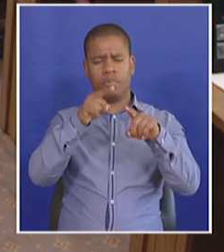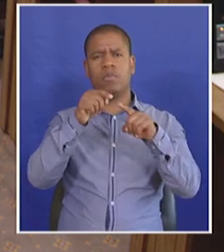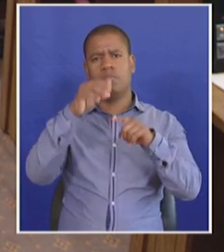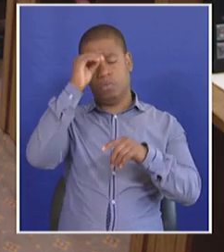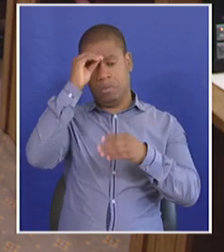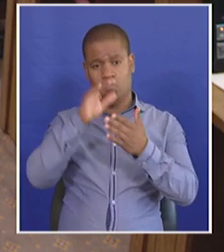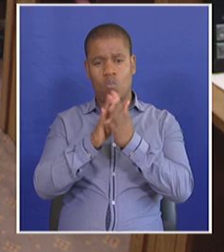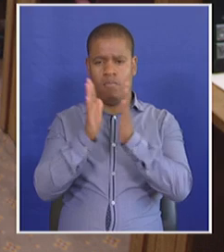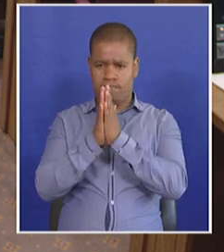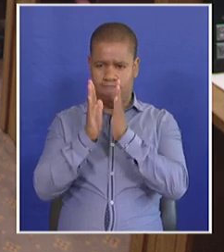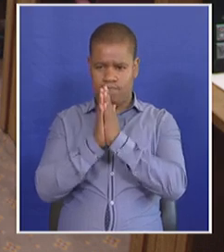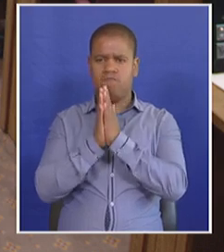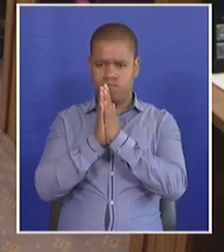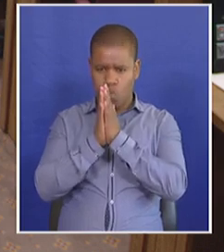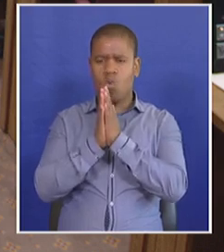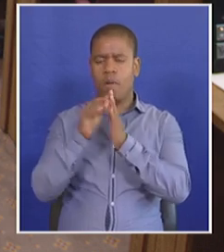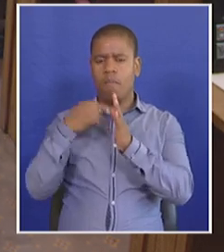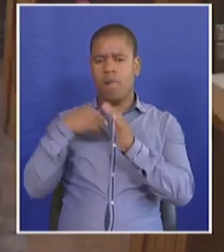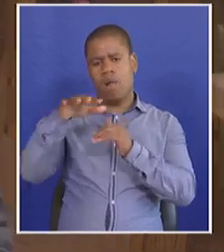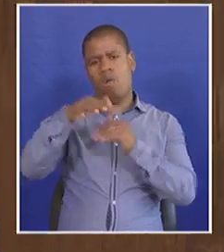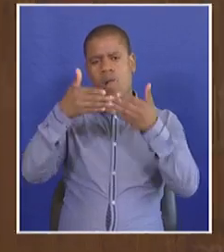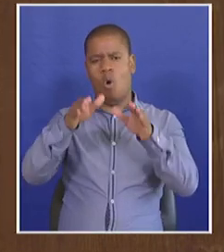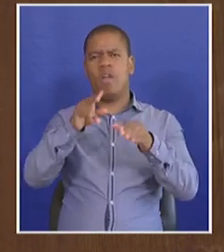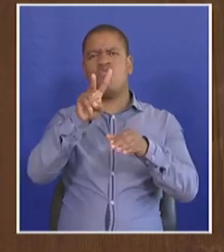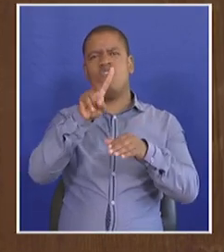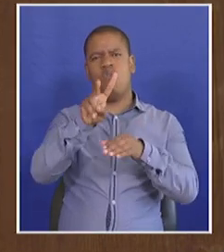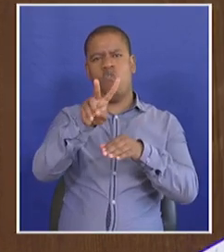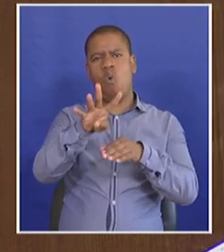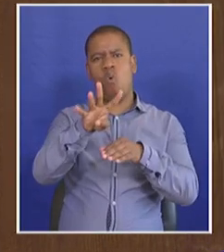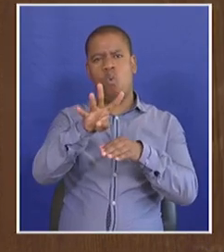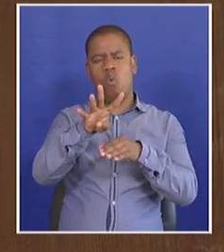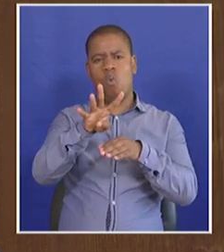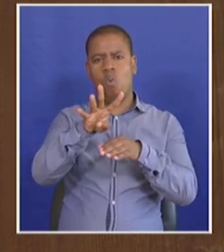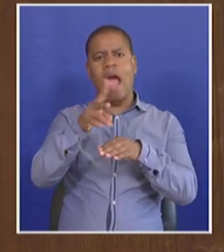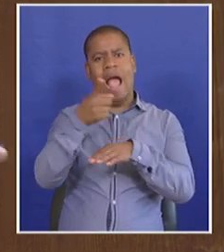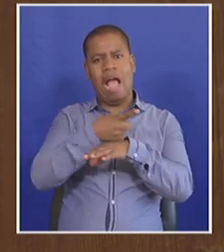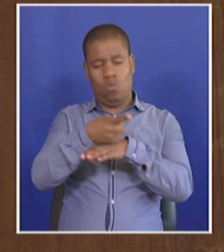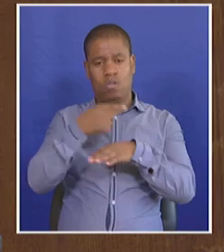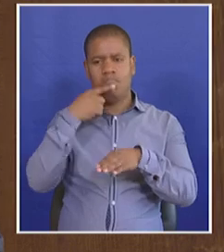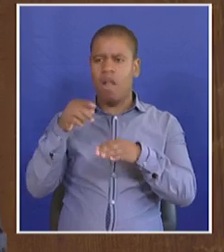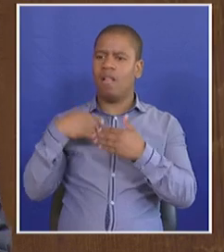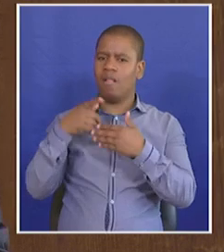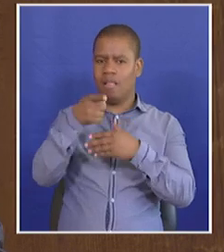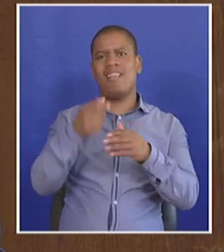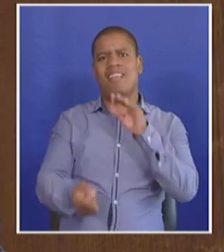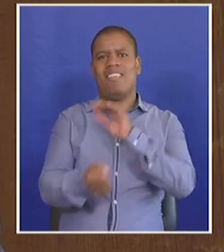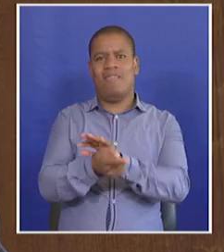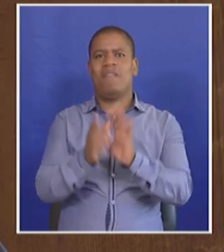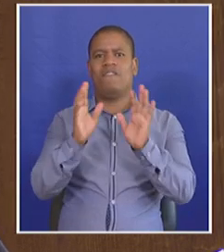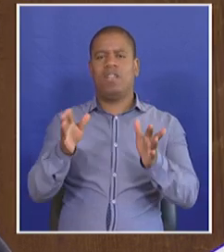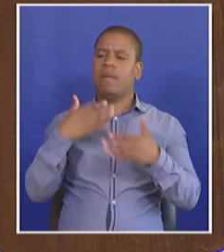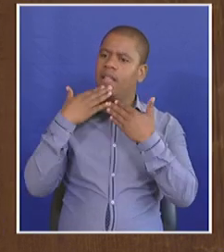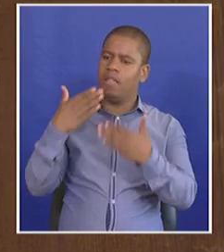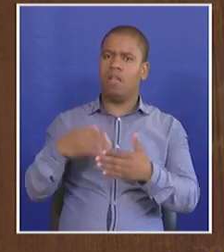24/7. Thank you, Minister, for that. Although the Coxworth one that we also sent a